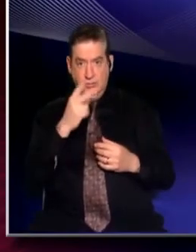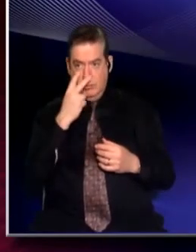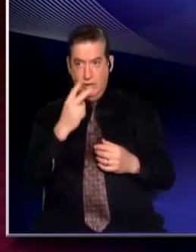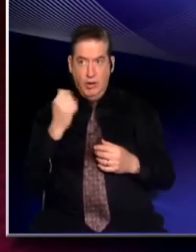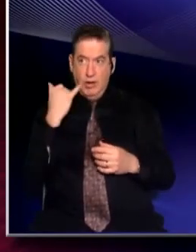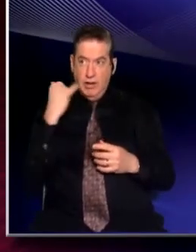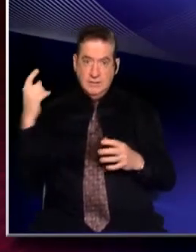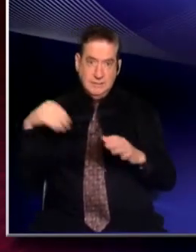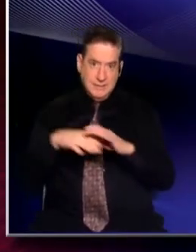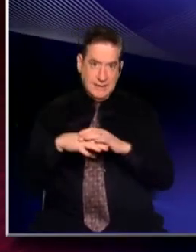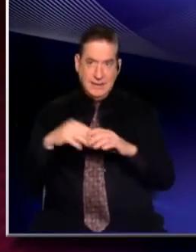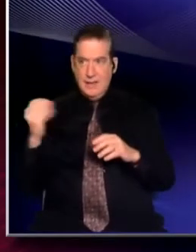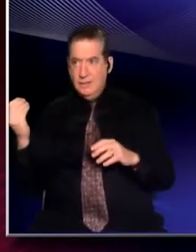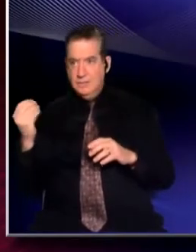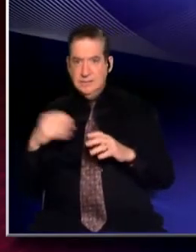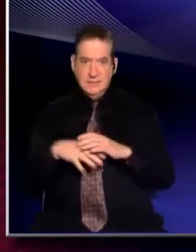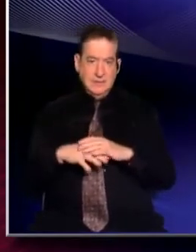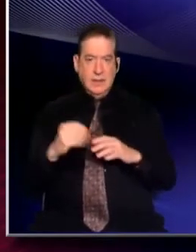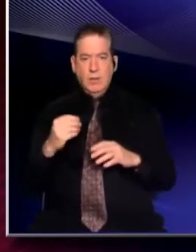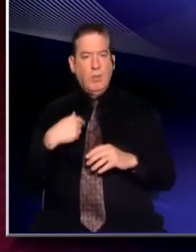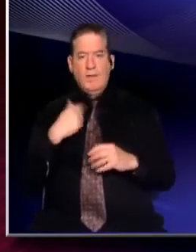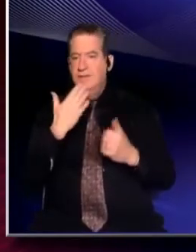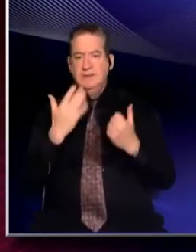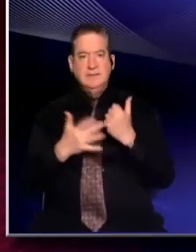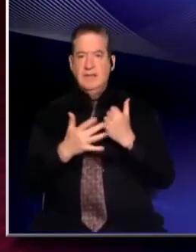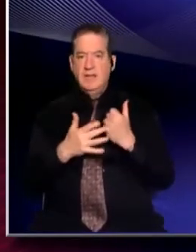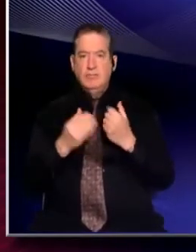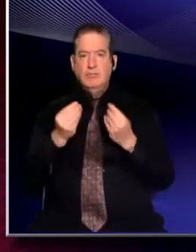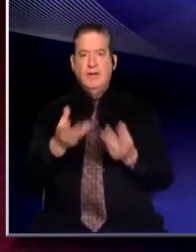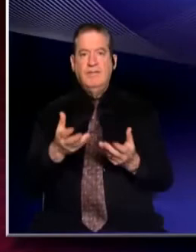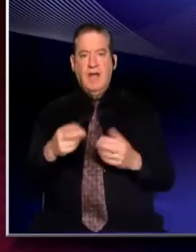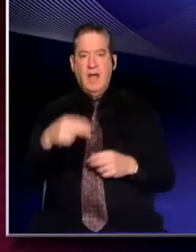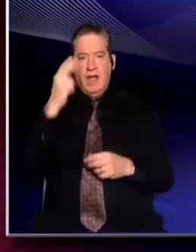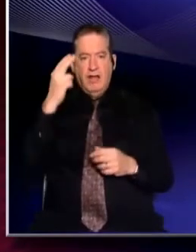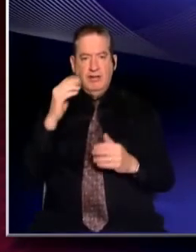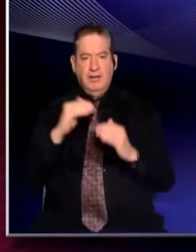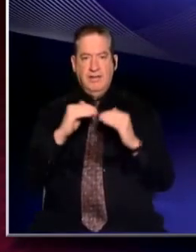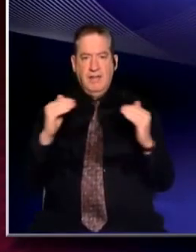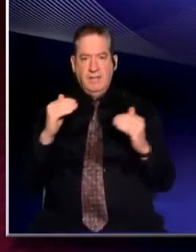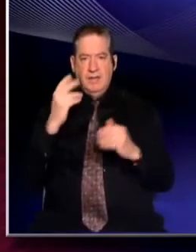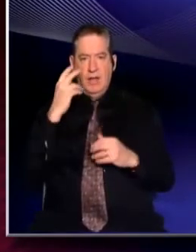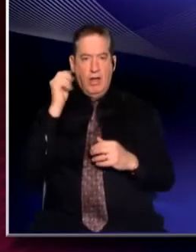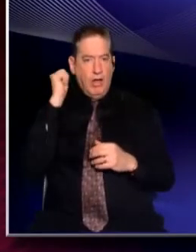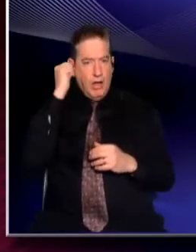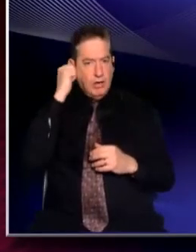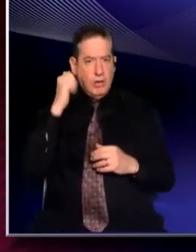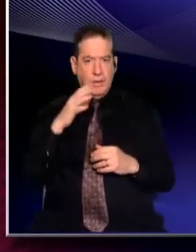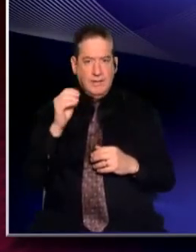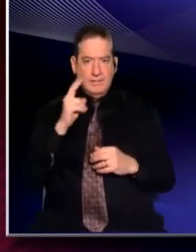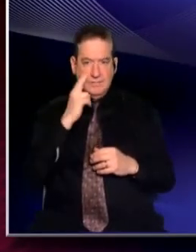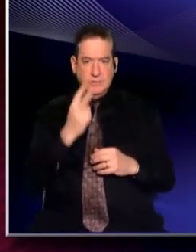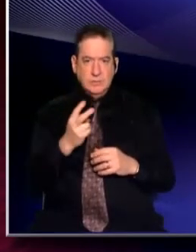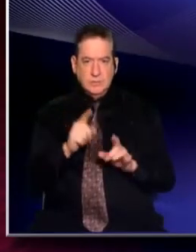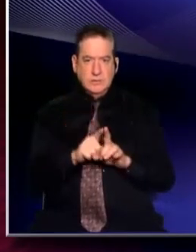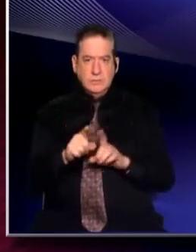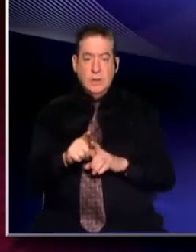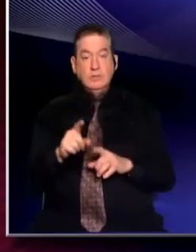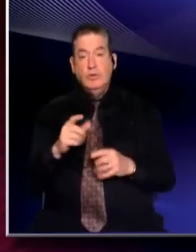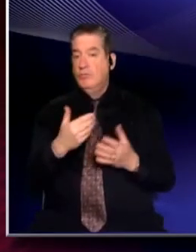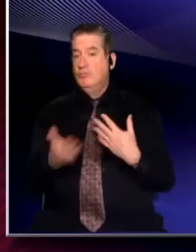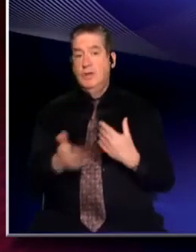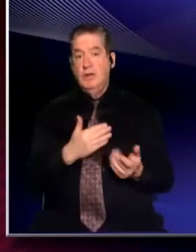in and out, we don't have the technology to provide the higher level of audio and visual is why. So